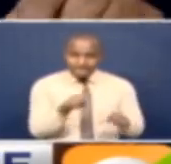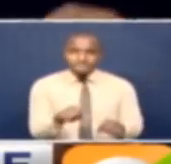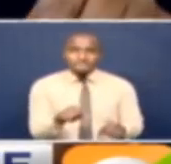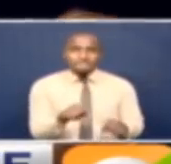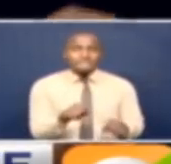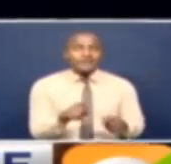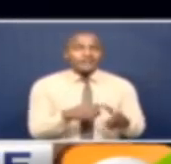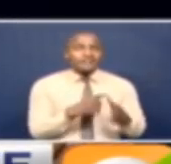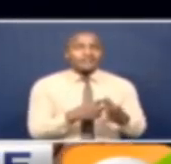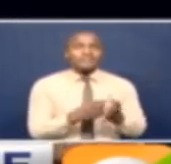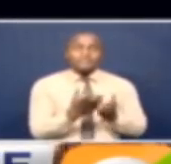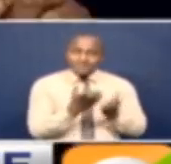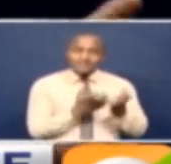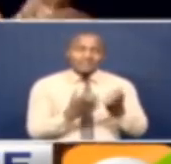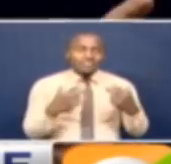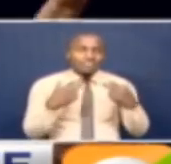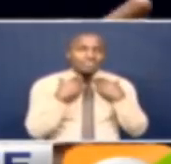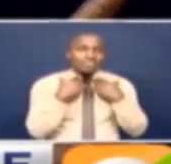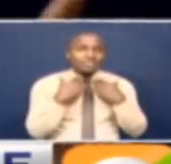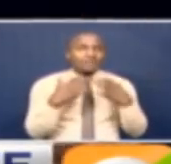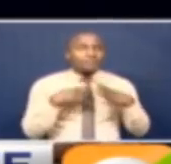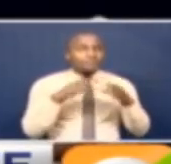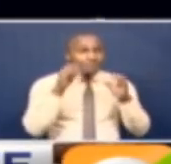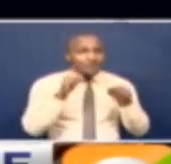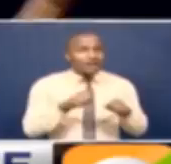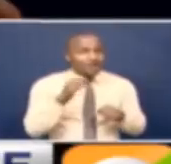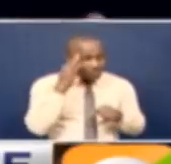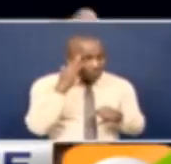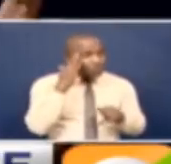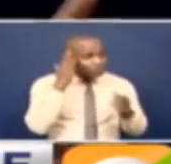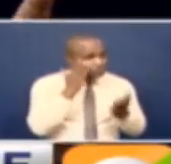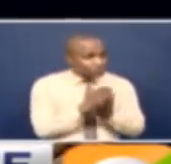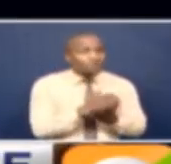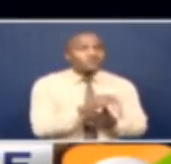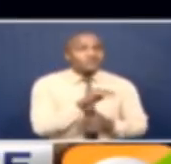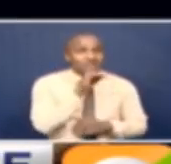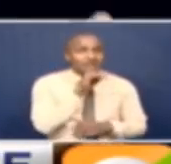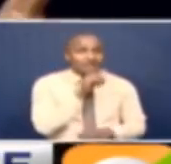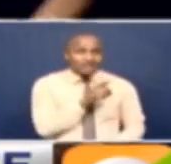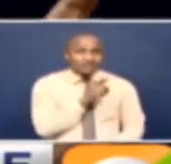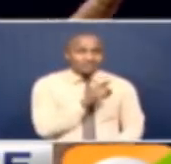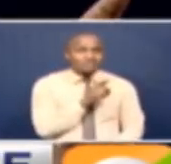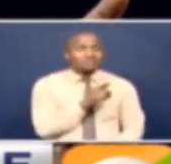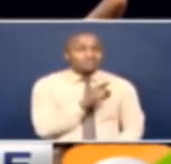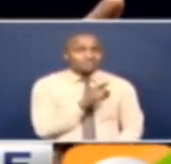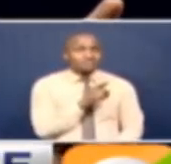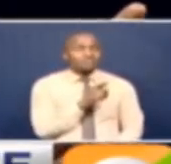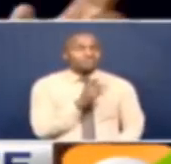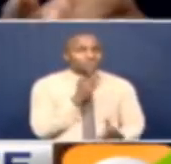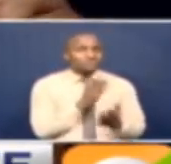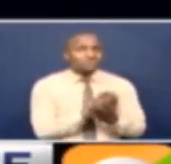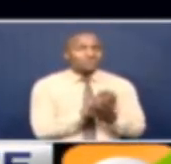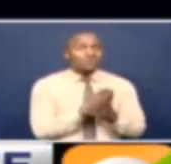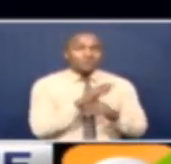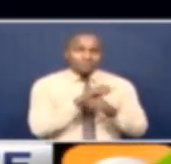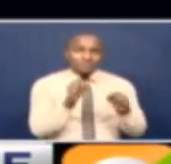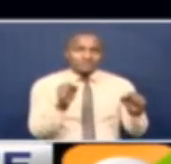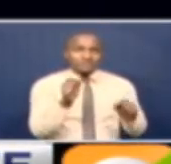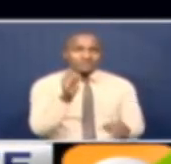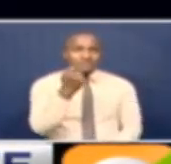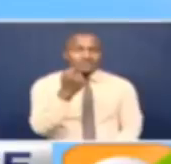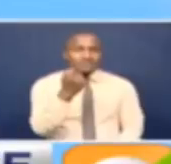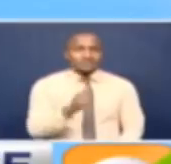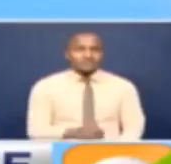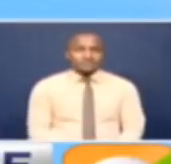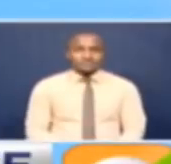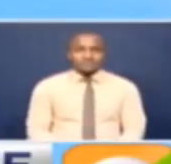bring business on a standstill, so that people can really now believe that Raila Amolo Odinga is indeed the president. But Senator, he's